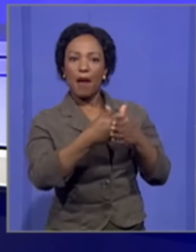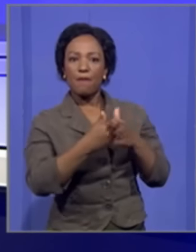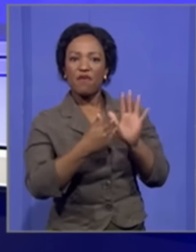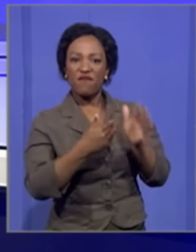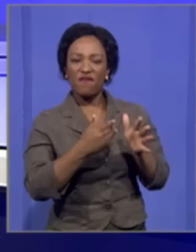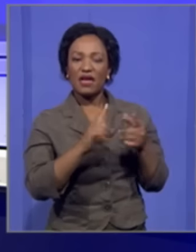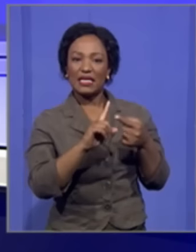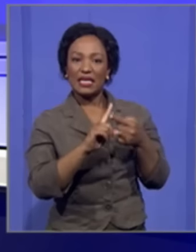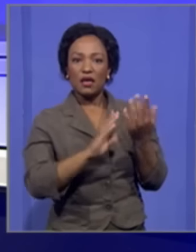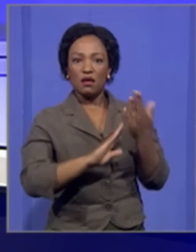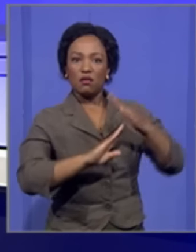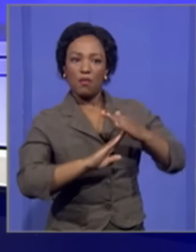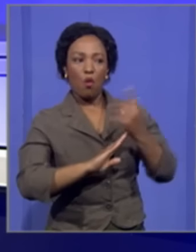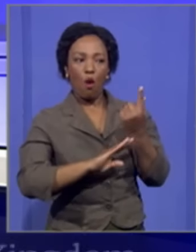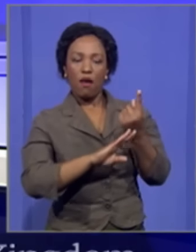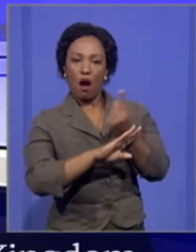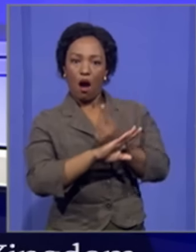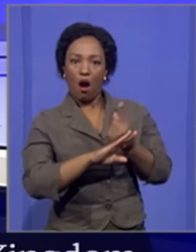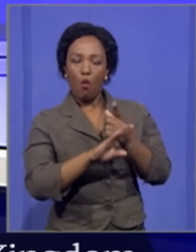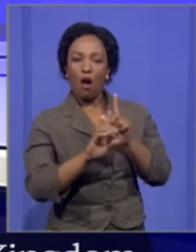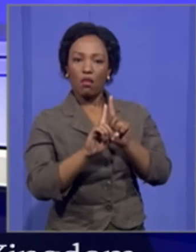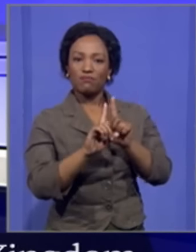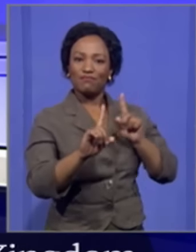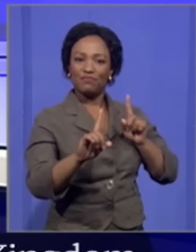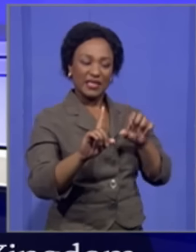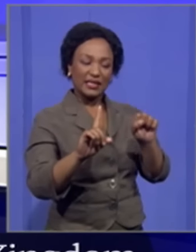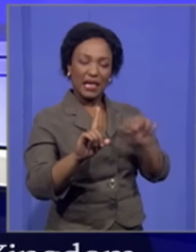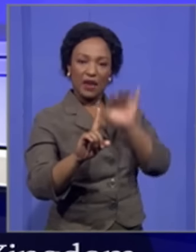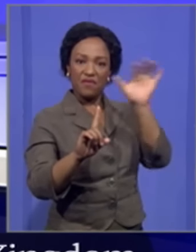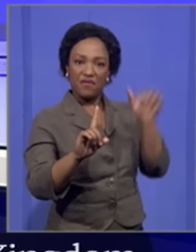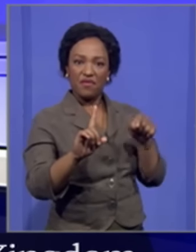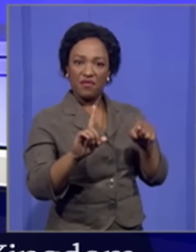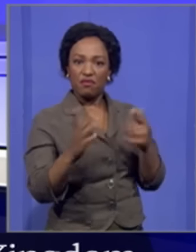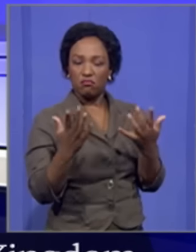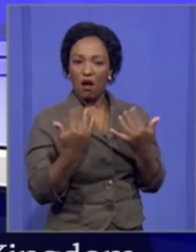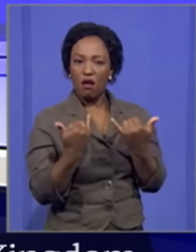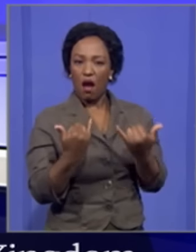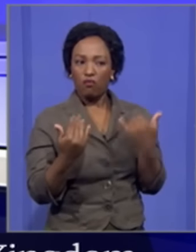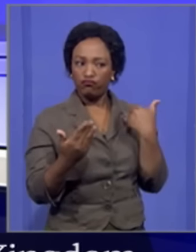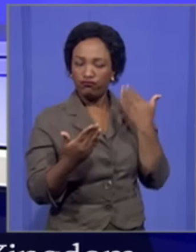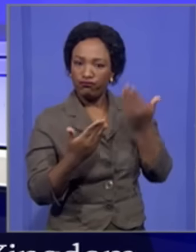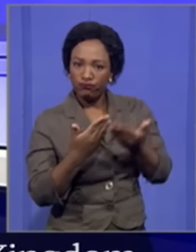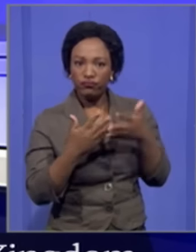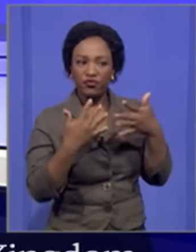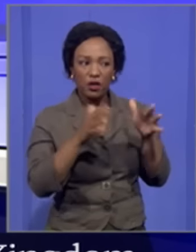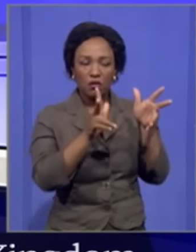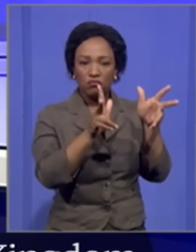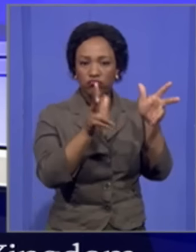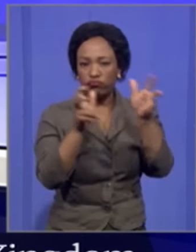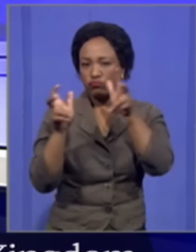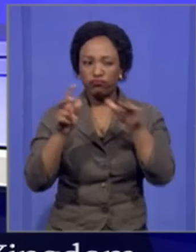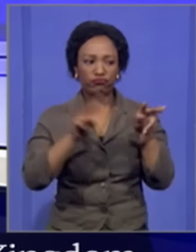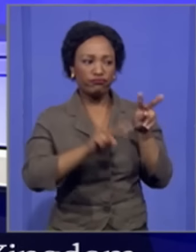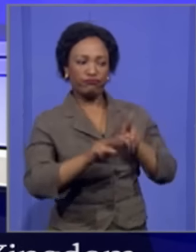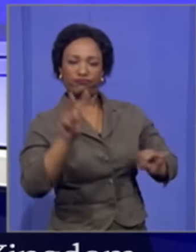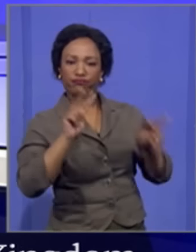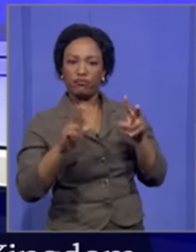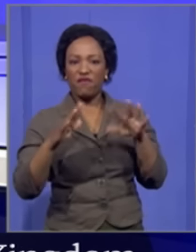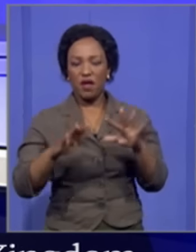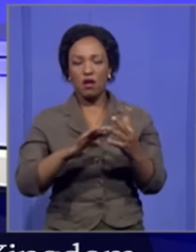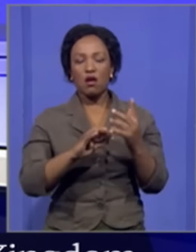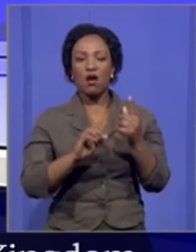e pele ka iri ge bopetša le naga ya Afrika Borwa a re ka re keng tšeo re setše gore di topile go tšwa go divoutu tšeo di tlile go di